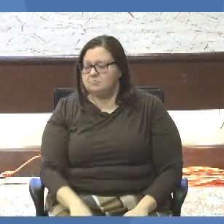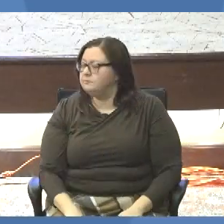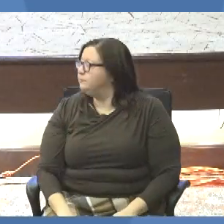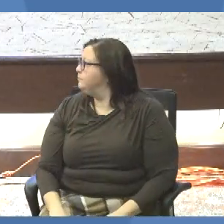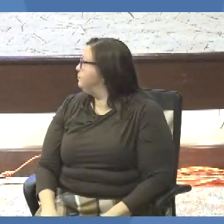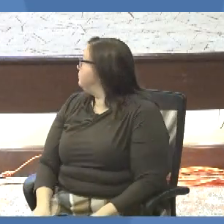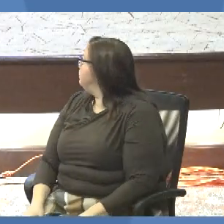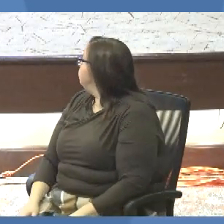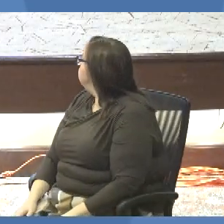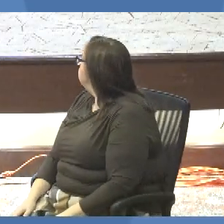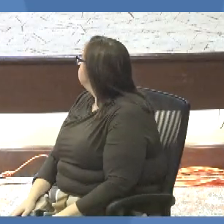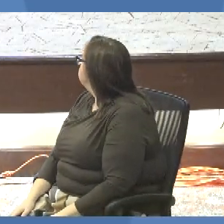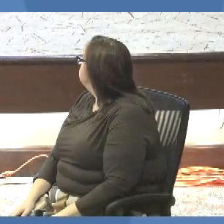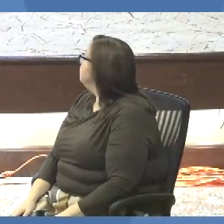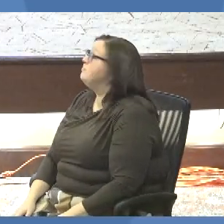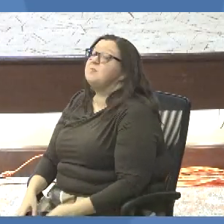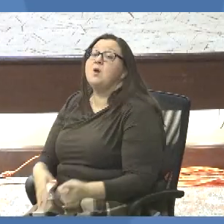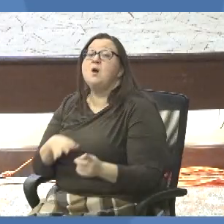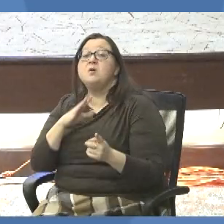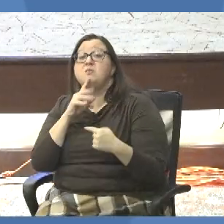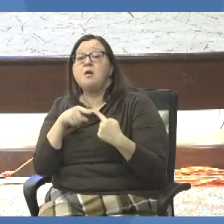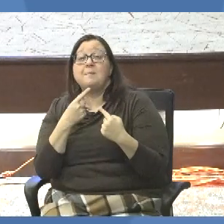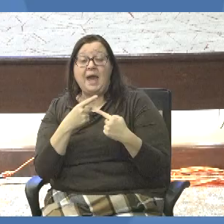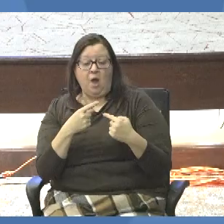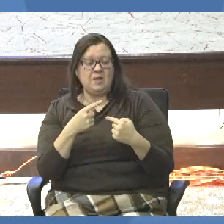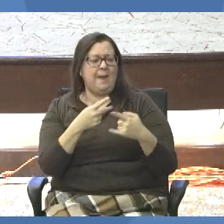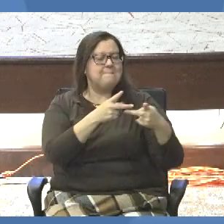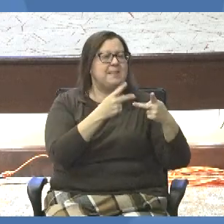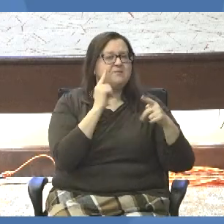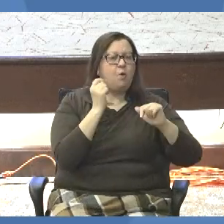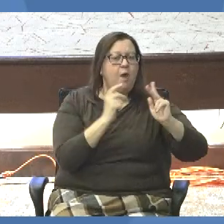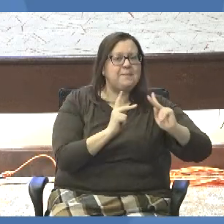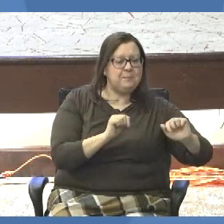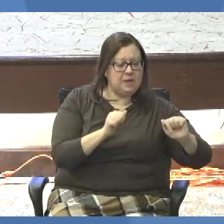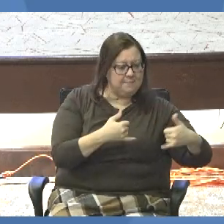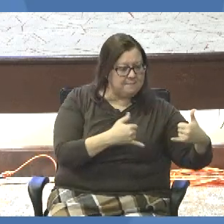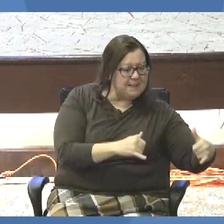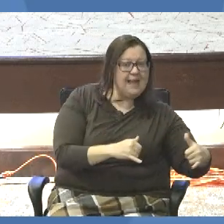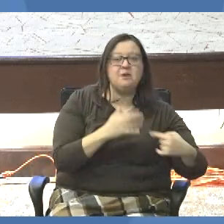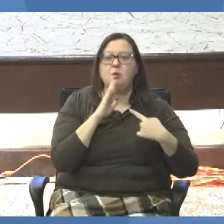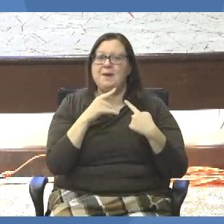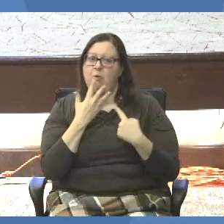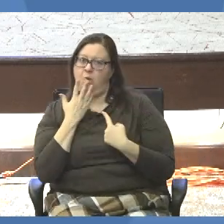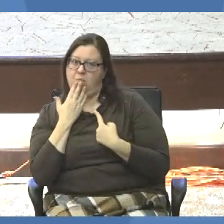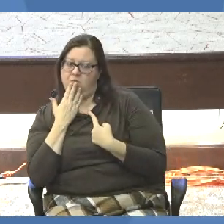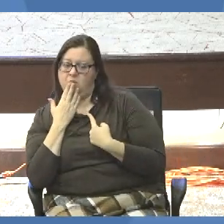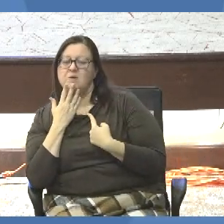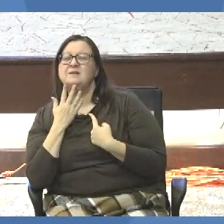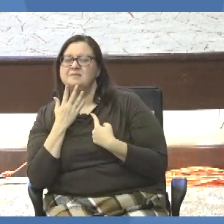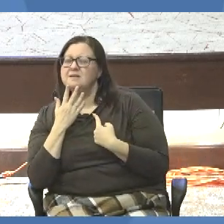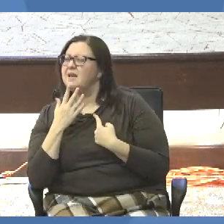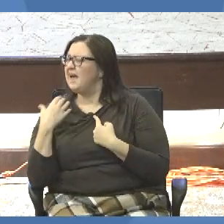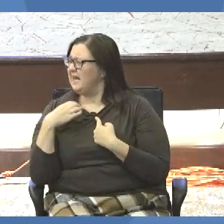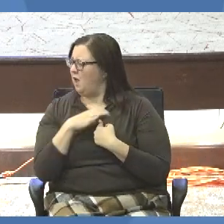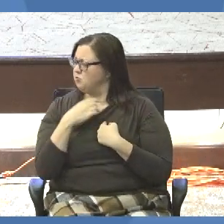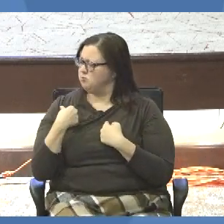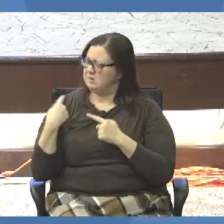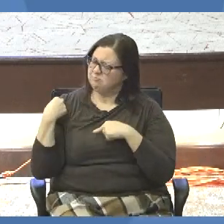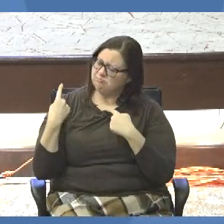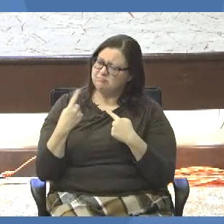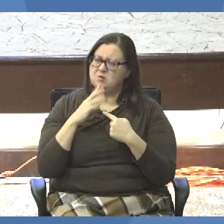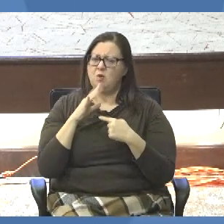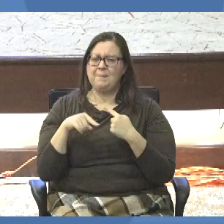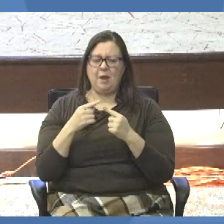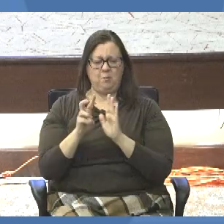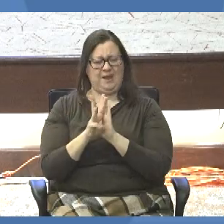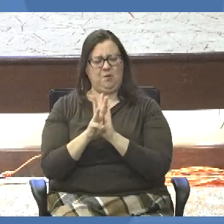Now, I mentioned the colors and a place for all to play, and we've been talking a long time, council members, about the need